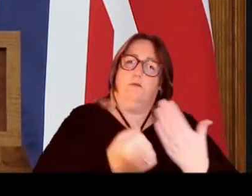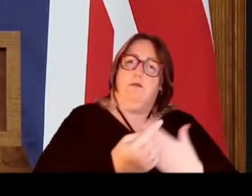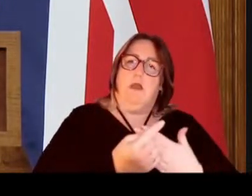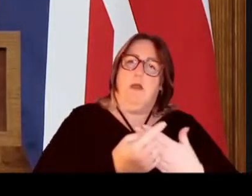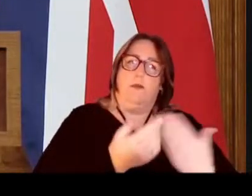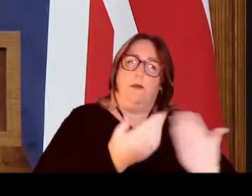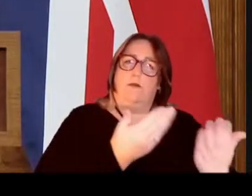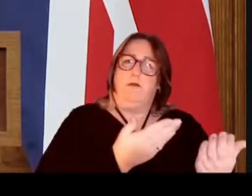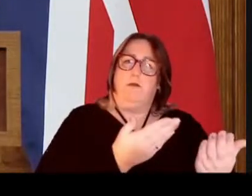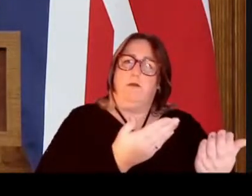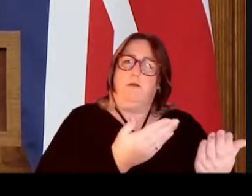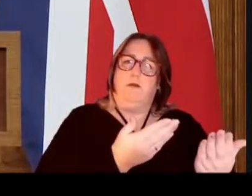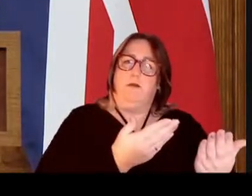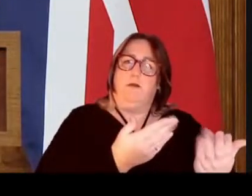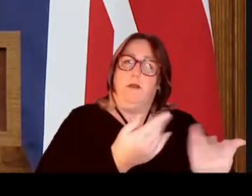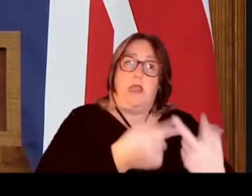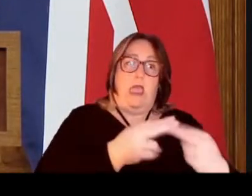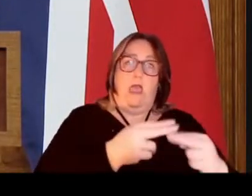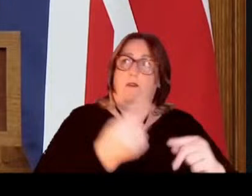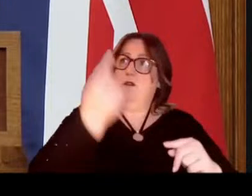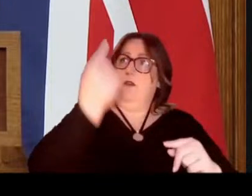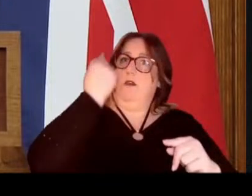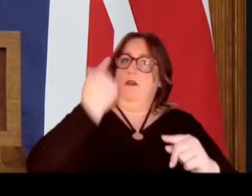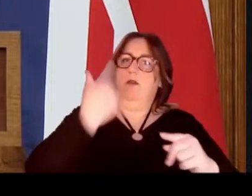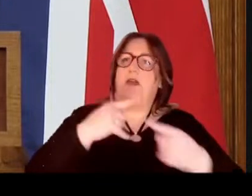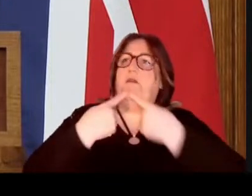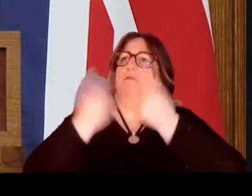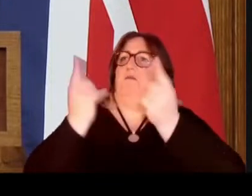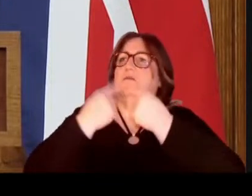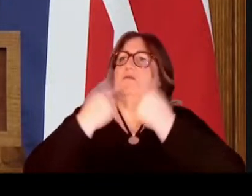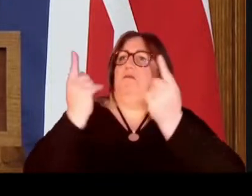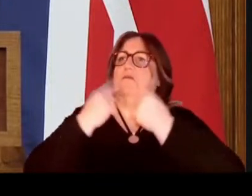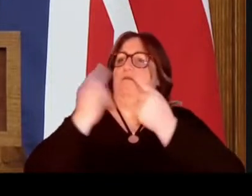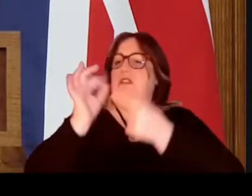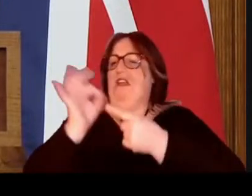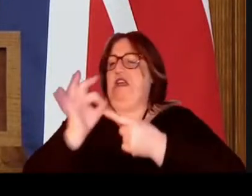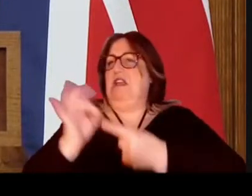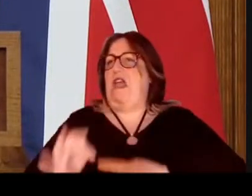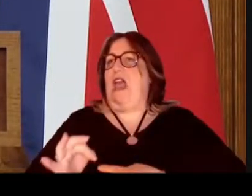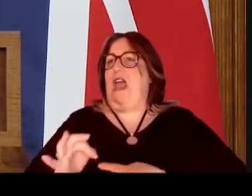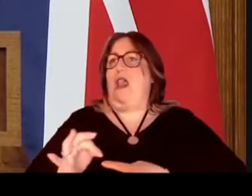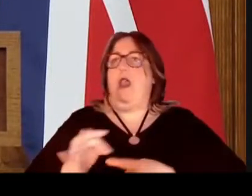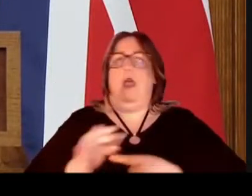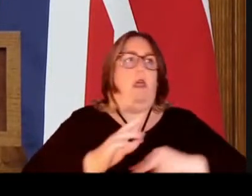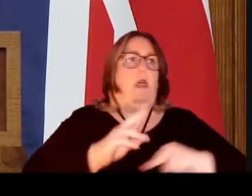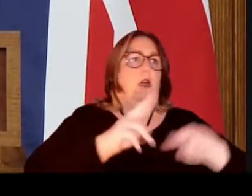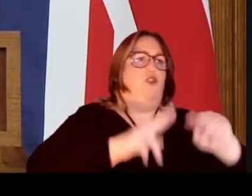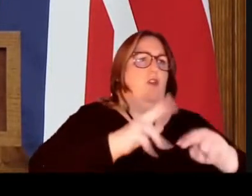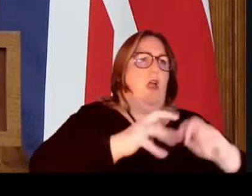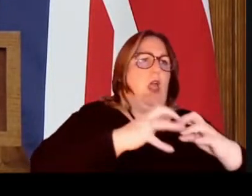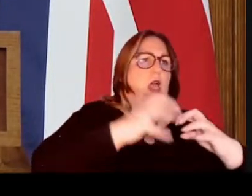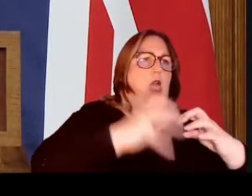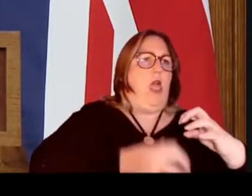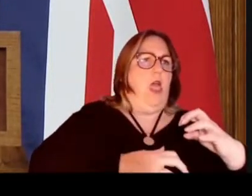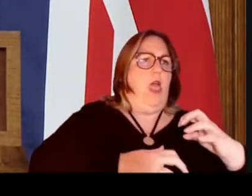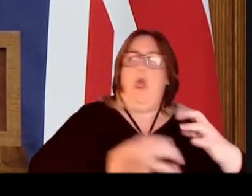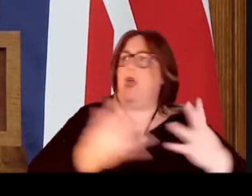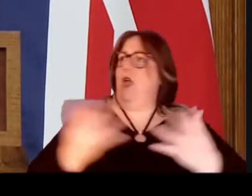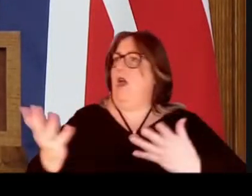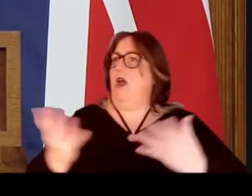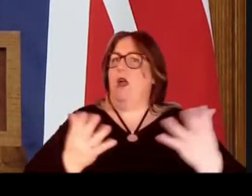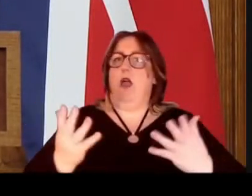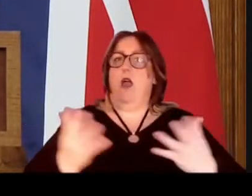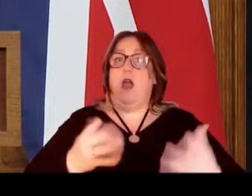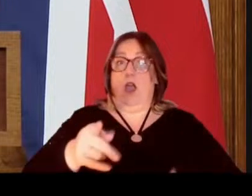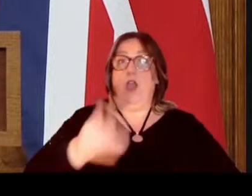now faced with a decision that the trial had just collapsed and the families would never get justice. You would rightly be challenging